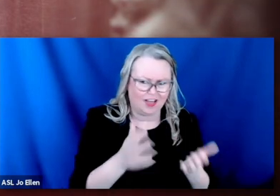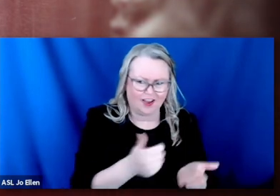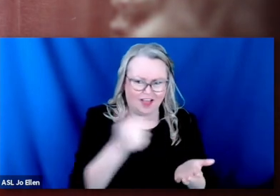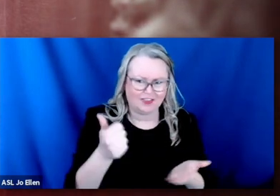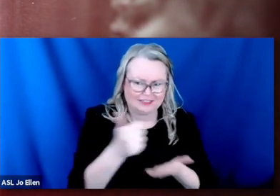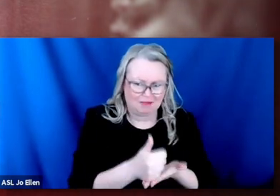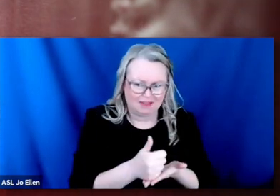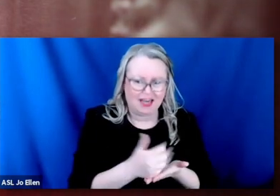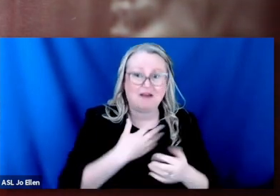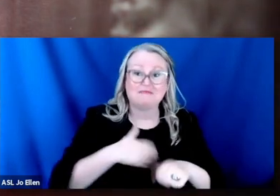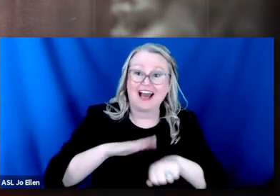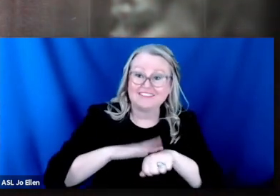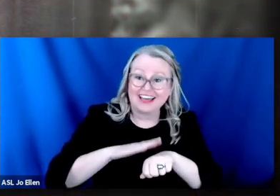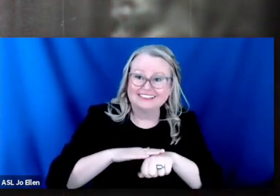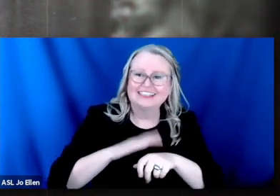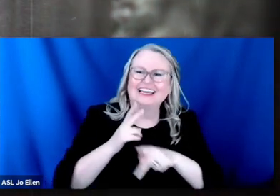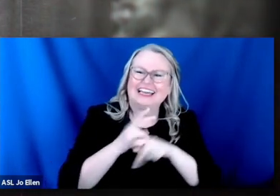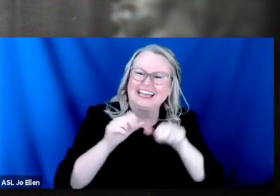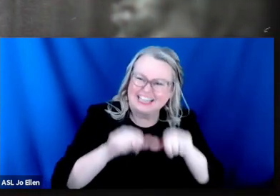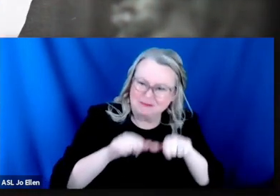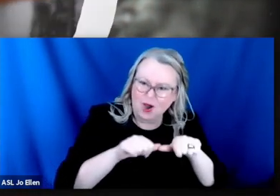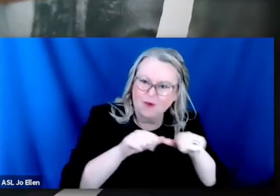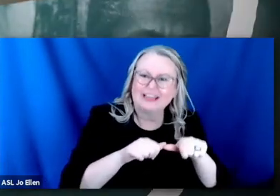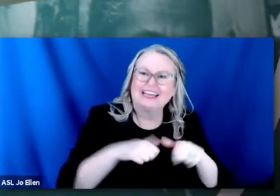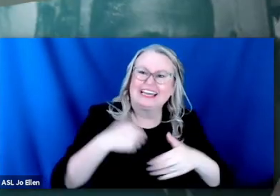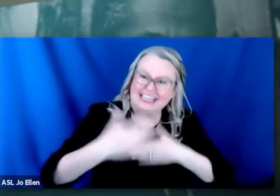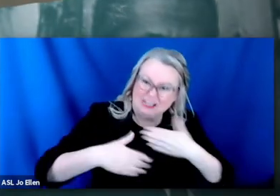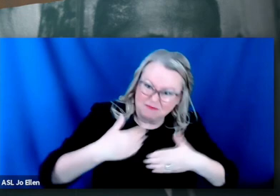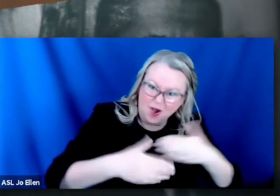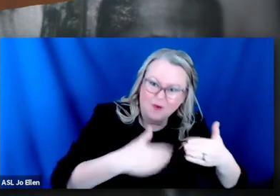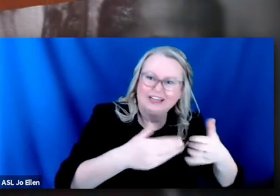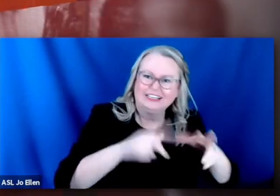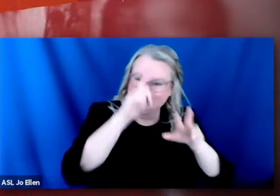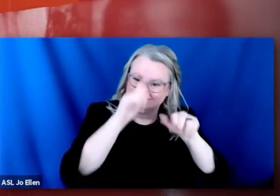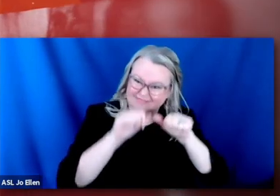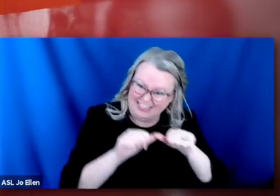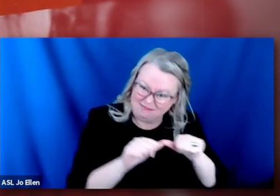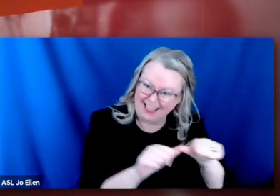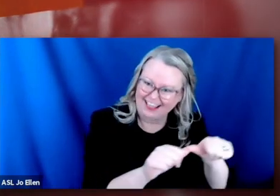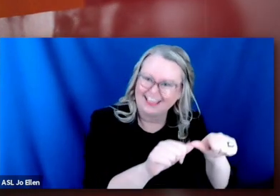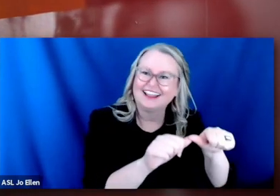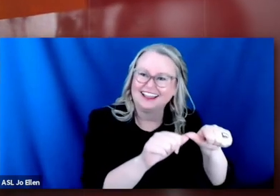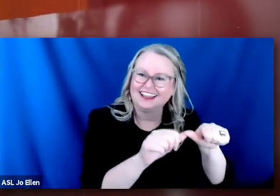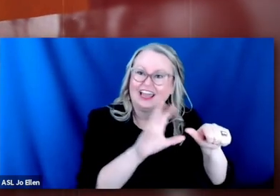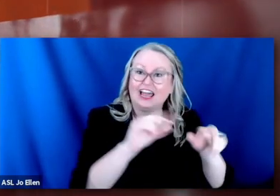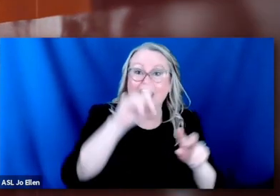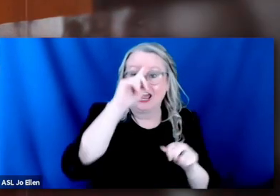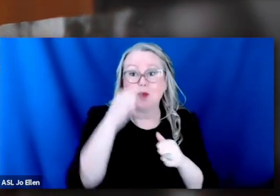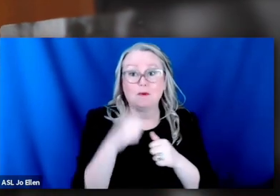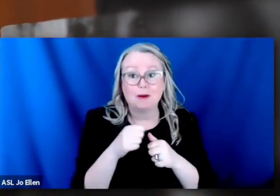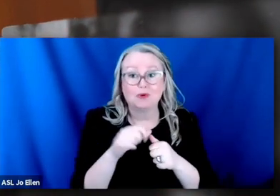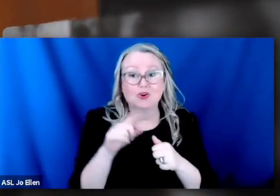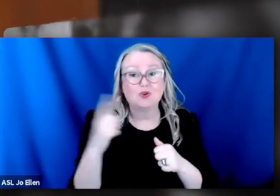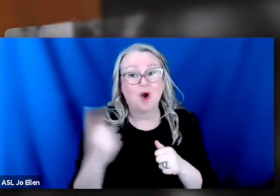advice to you is to keep going. Keep at it, as I have tried to do. Keep at it, but remember that you need some help.